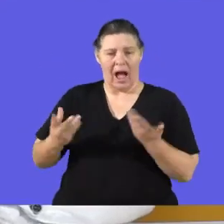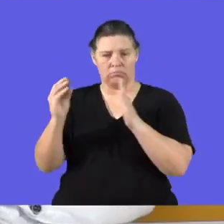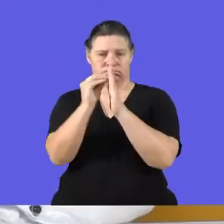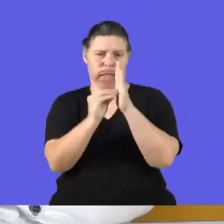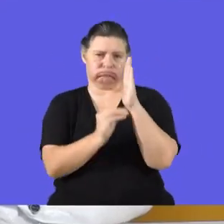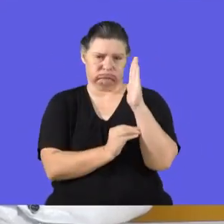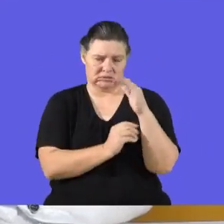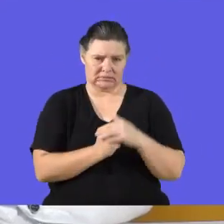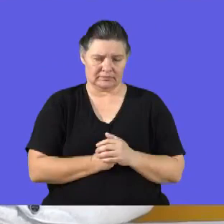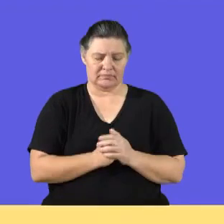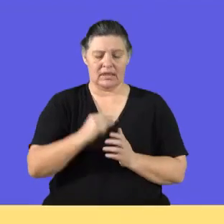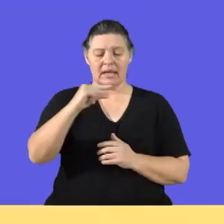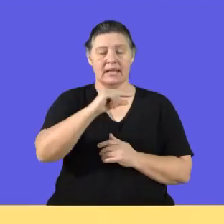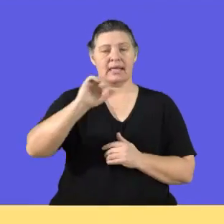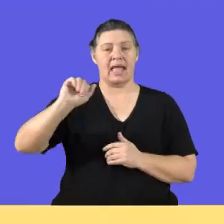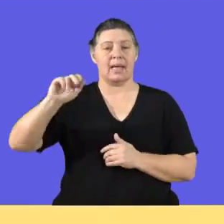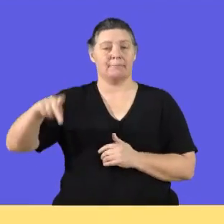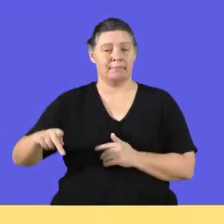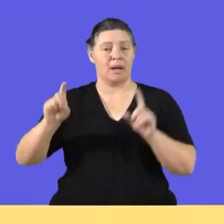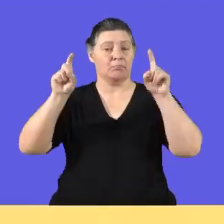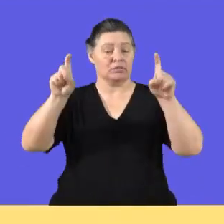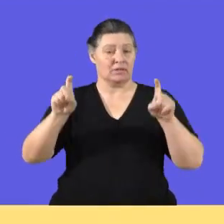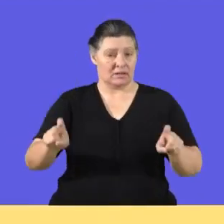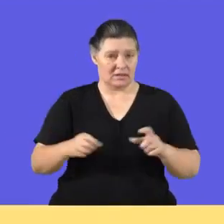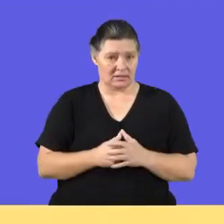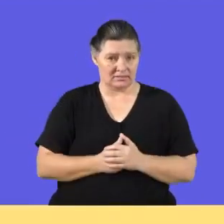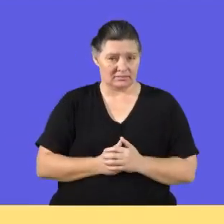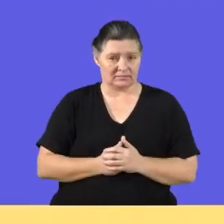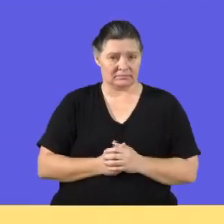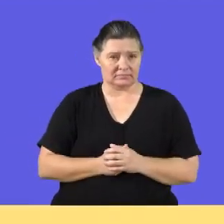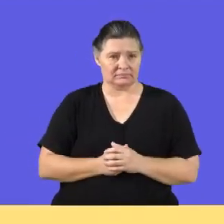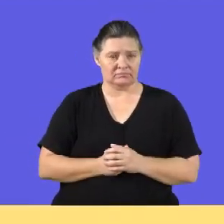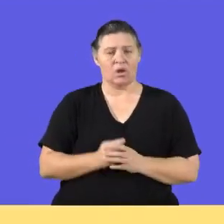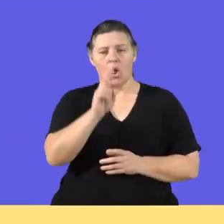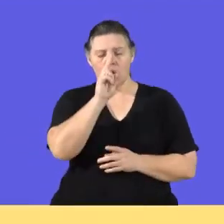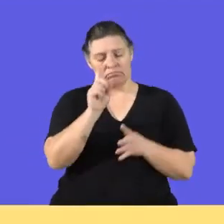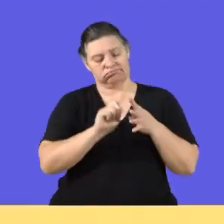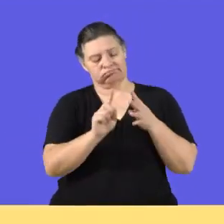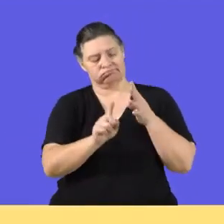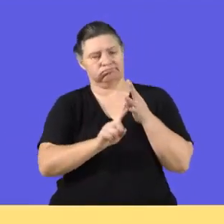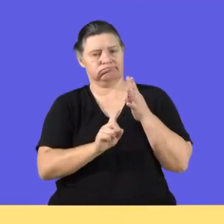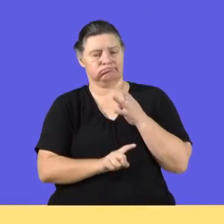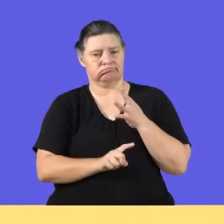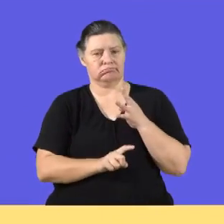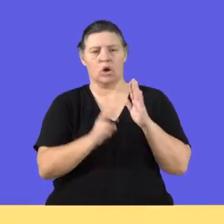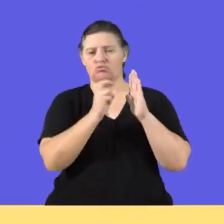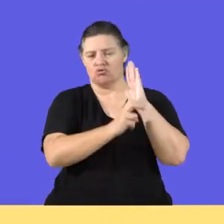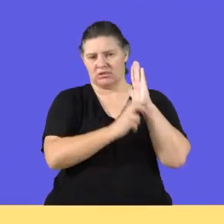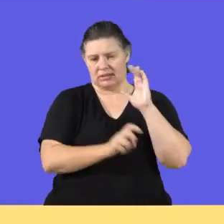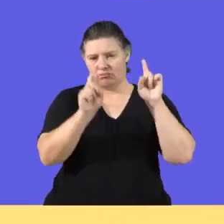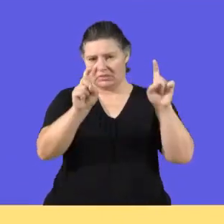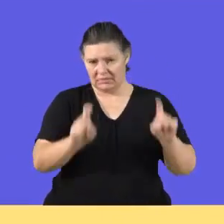recording transactions. GAAP principles. We are going to look at a number of principles